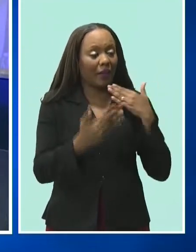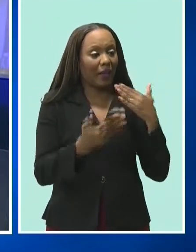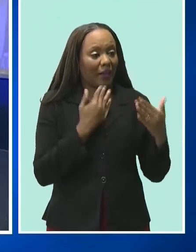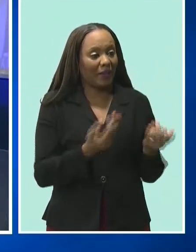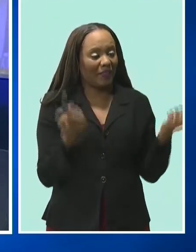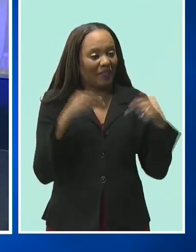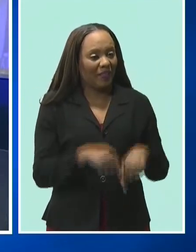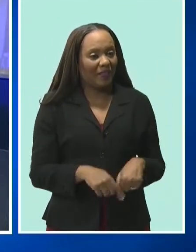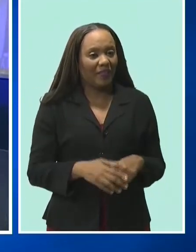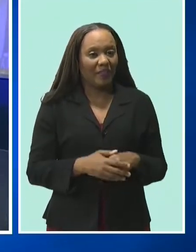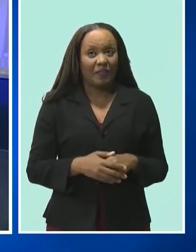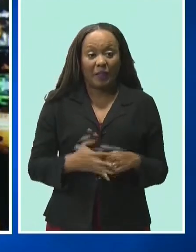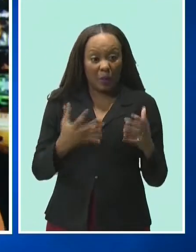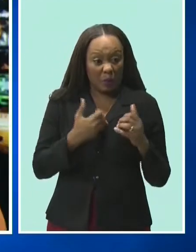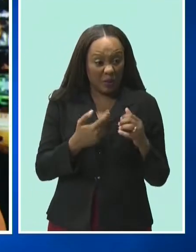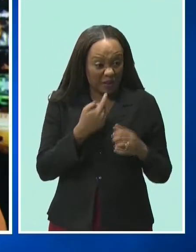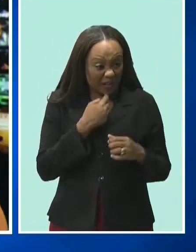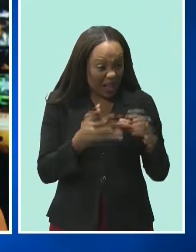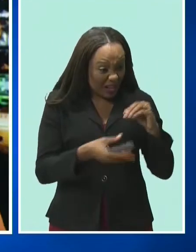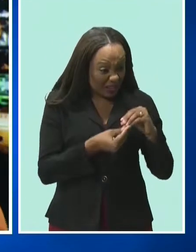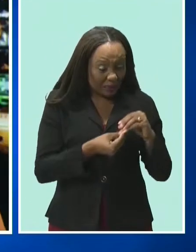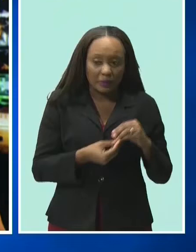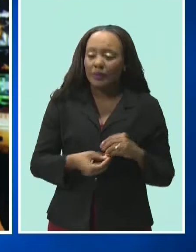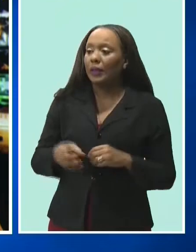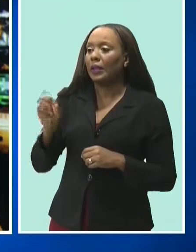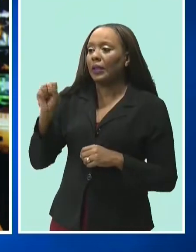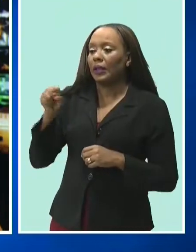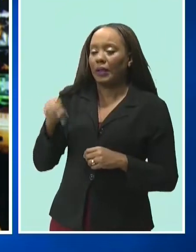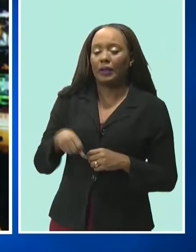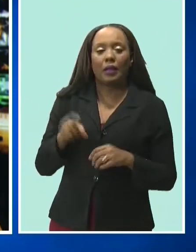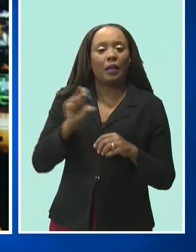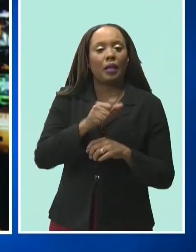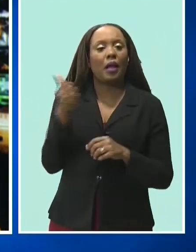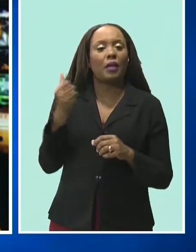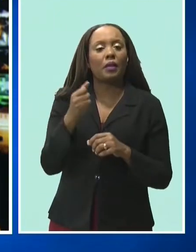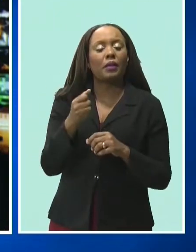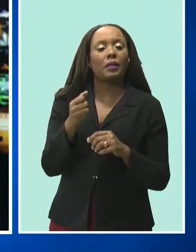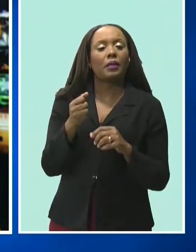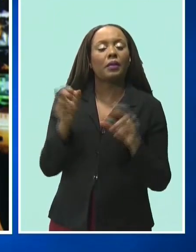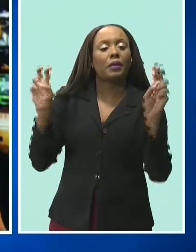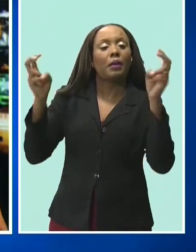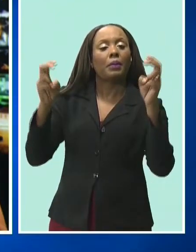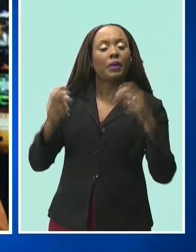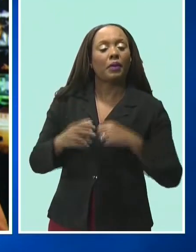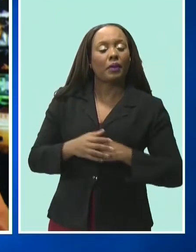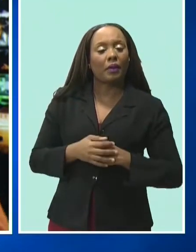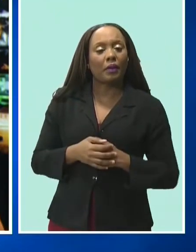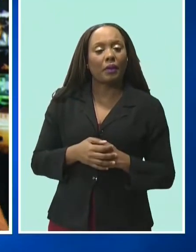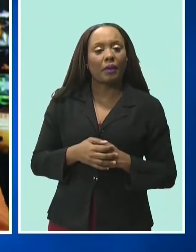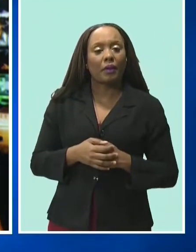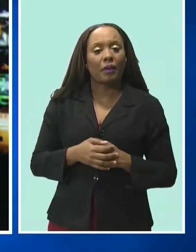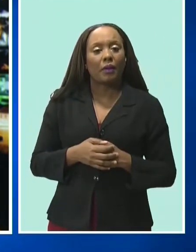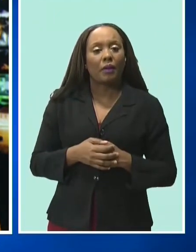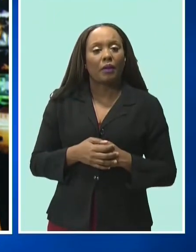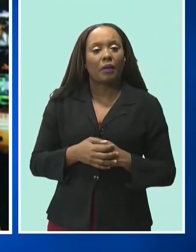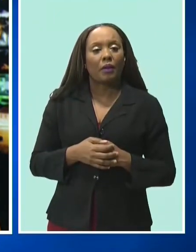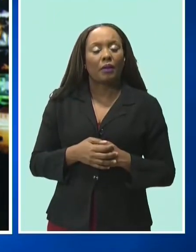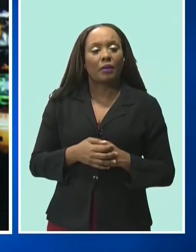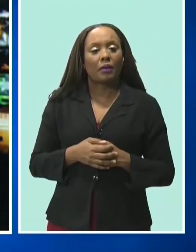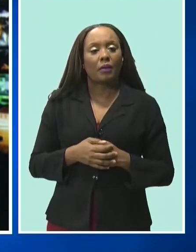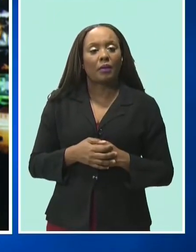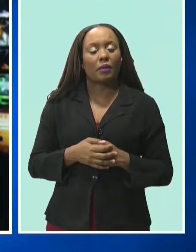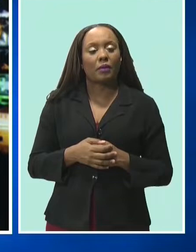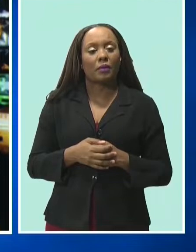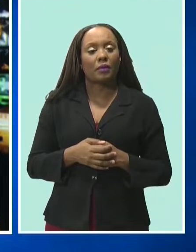for joining us. You wanted to add Well, I just wanted to say that another very important issue is going to be us coming to a collective position